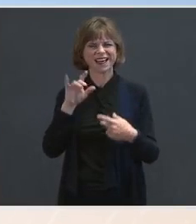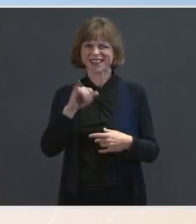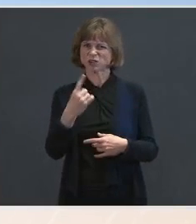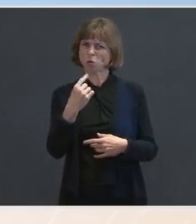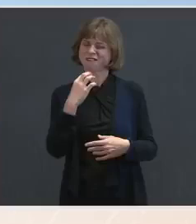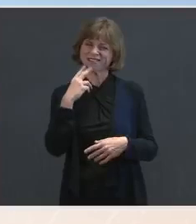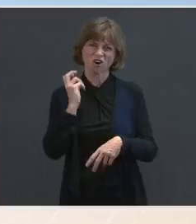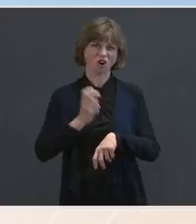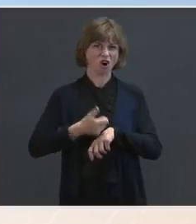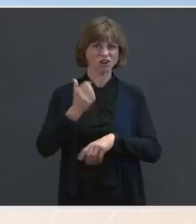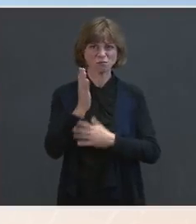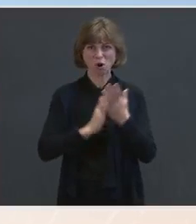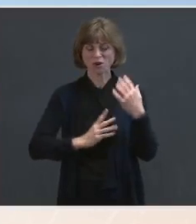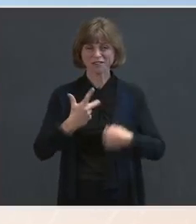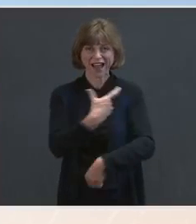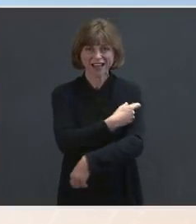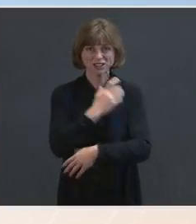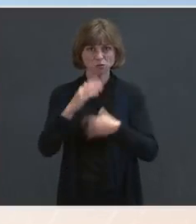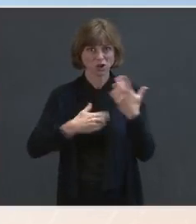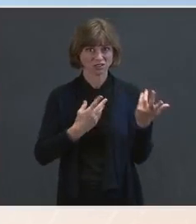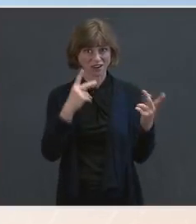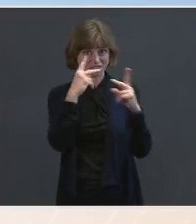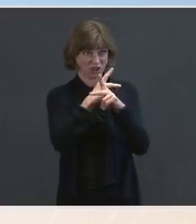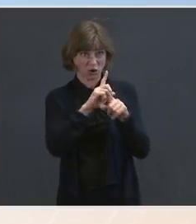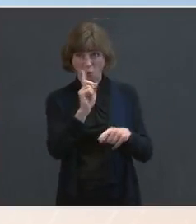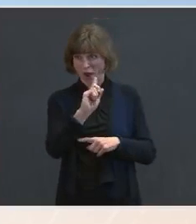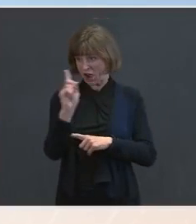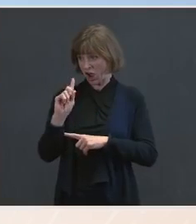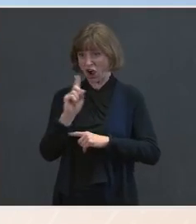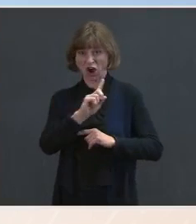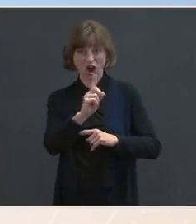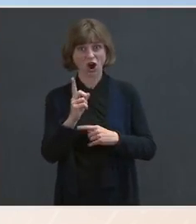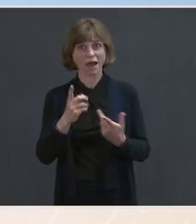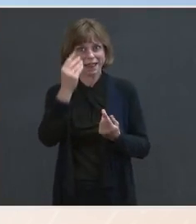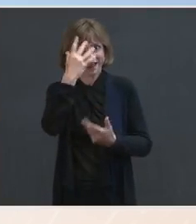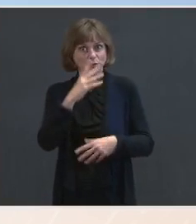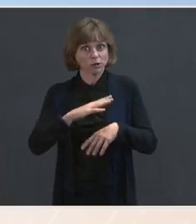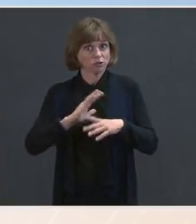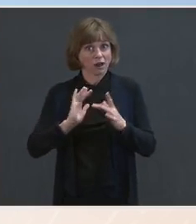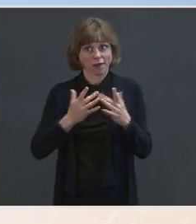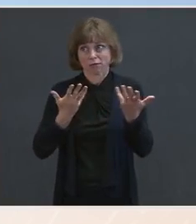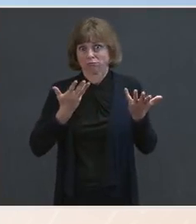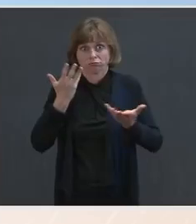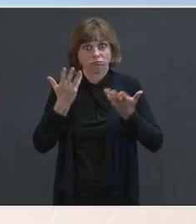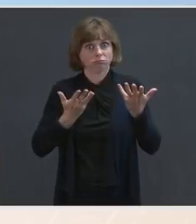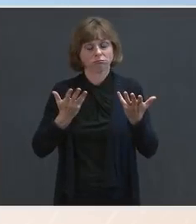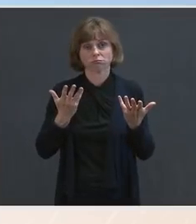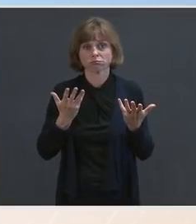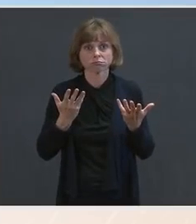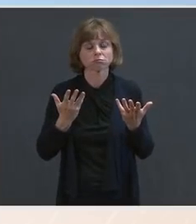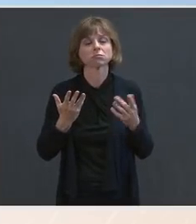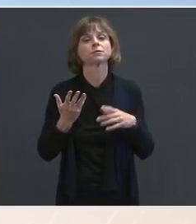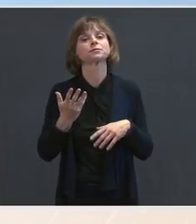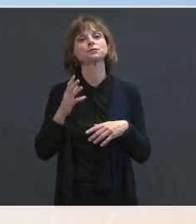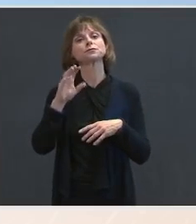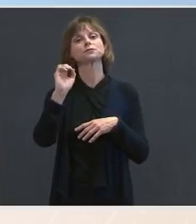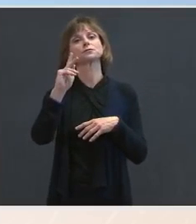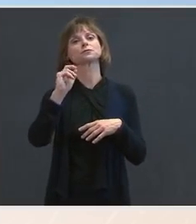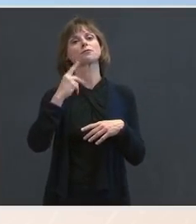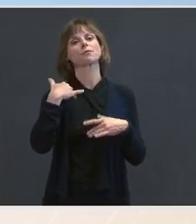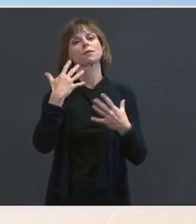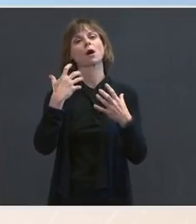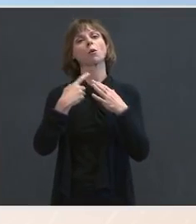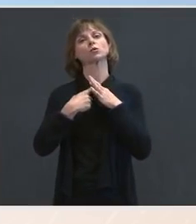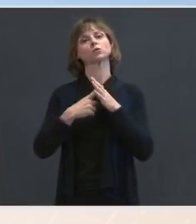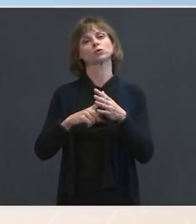of the vaccination process to figure out information on that. Yeah, so I want to start by telling